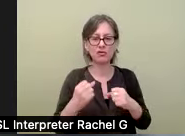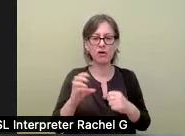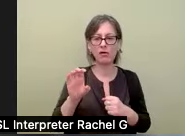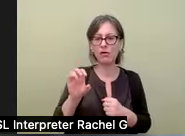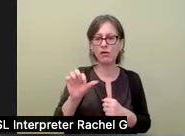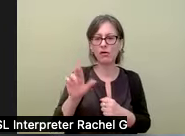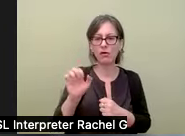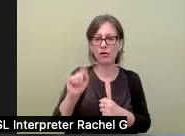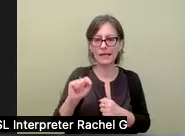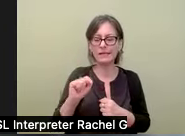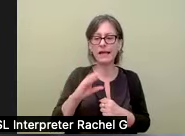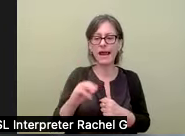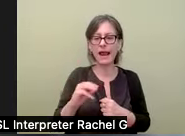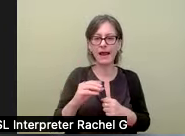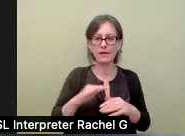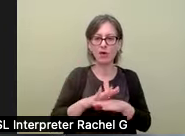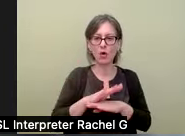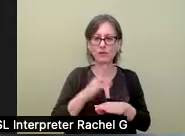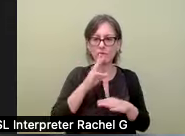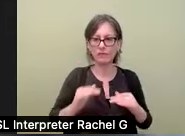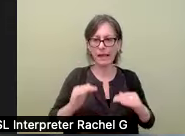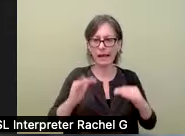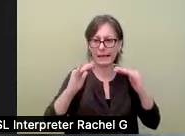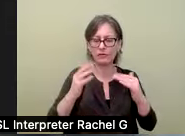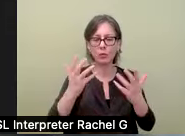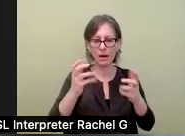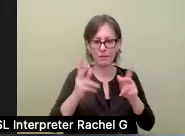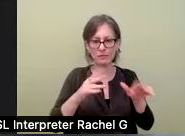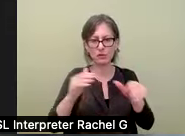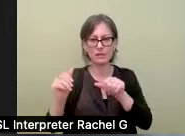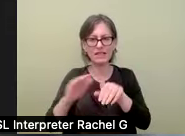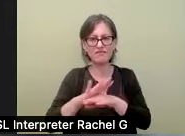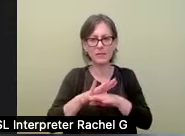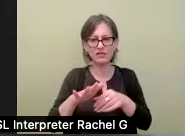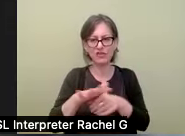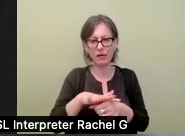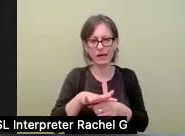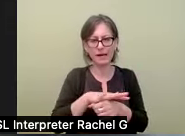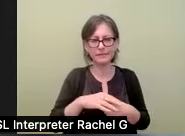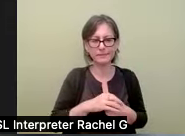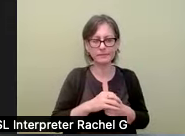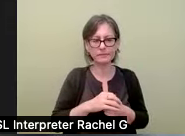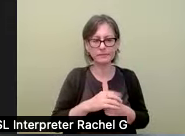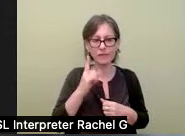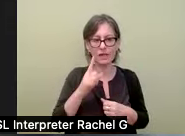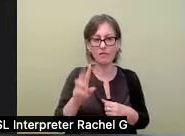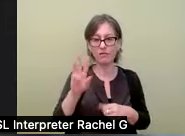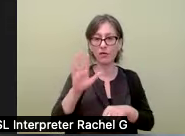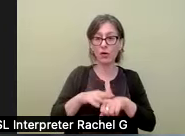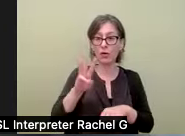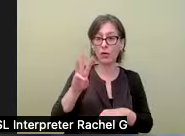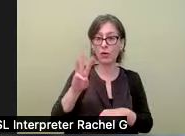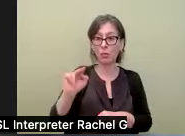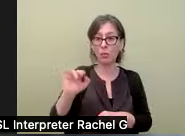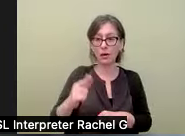local coastal flooding. So we would want people to get out of the beach and immediate coastal areas. For a tsunami warning, you will receive